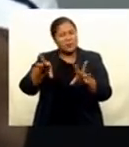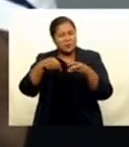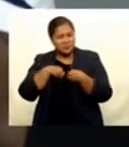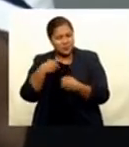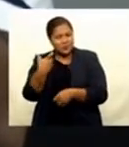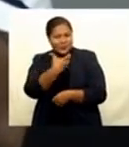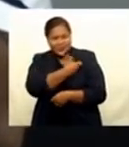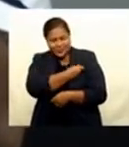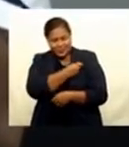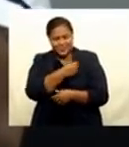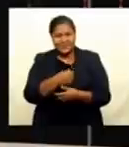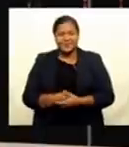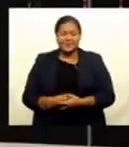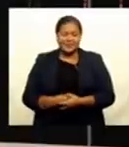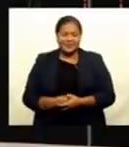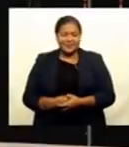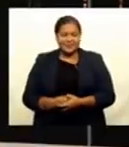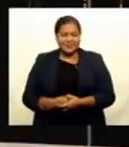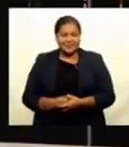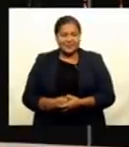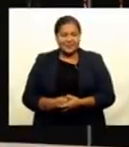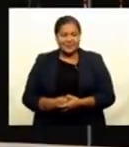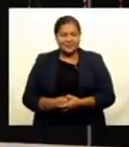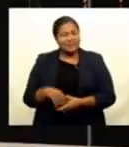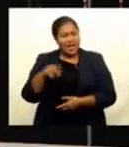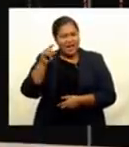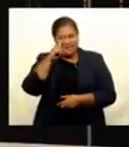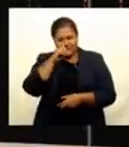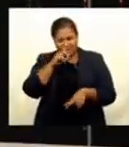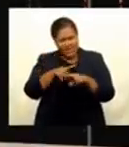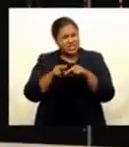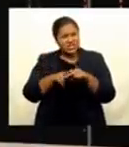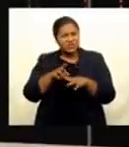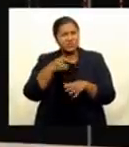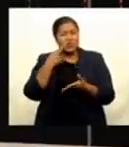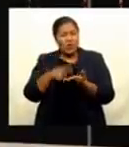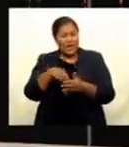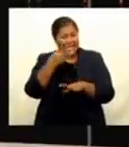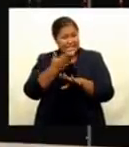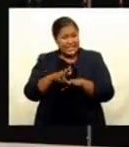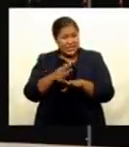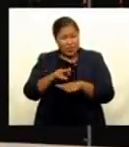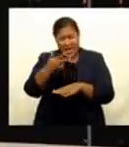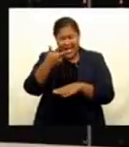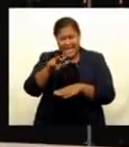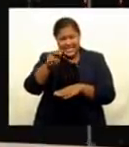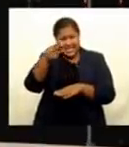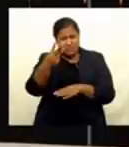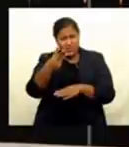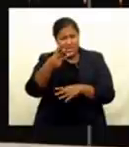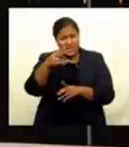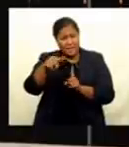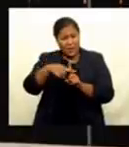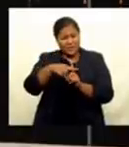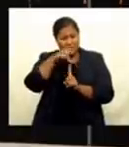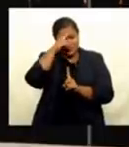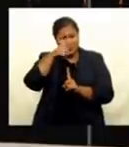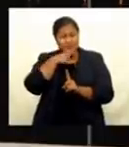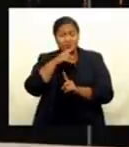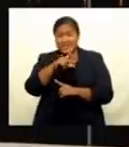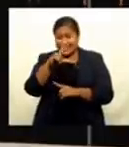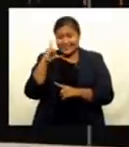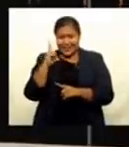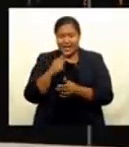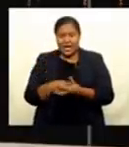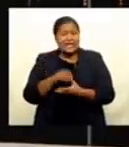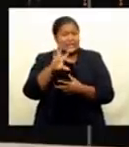Nanunga, FBC News. Fiji recorded a new daily record of 83 COVID-19 cases yesterday, and some